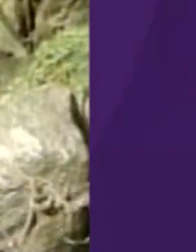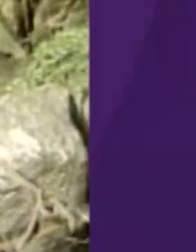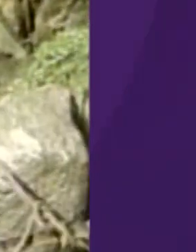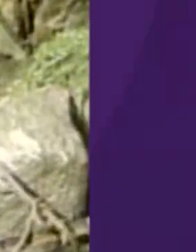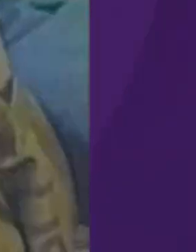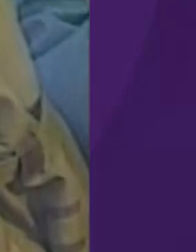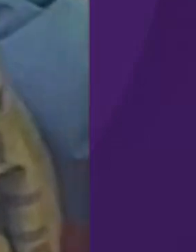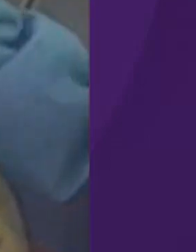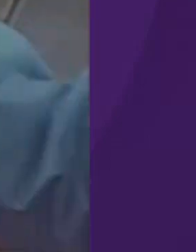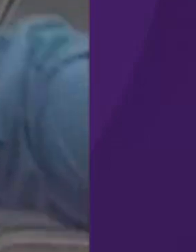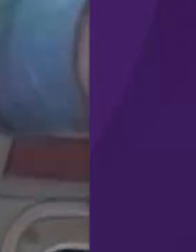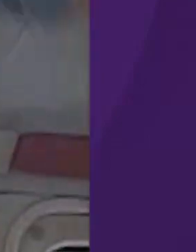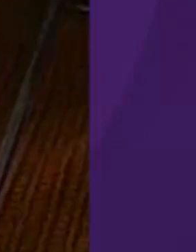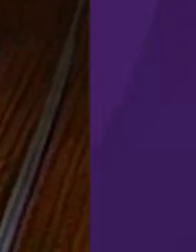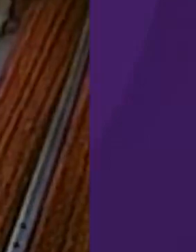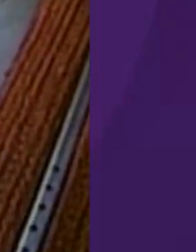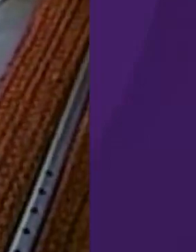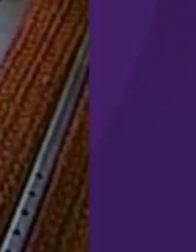emotion,